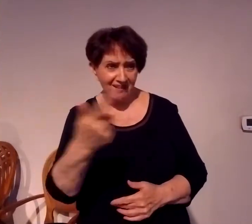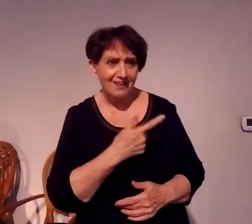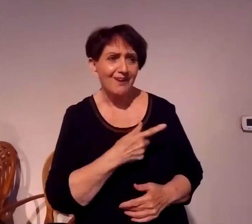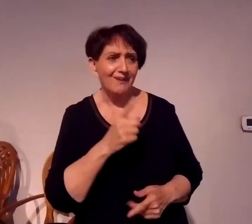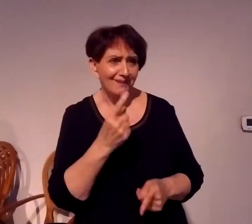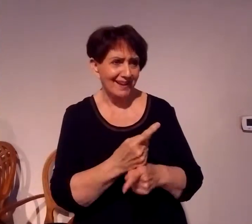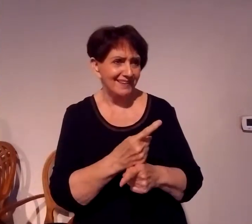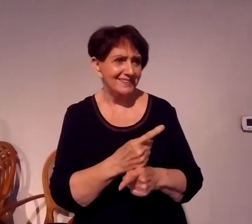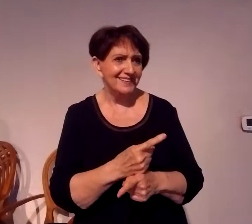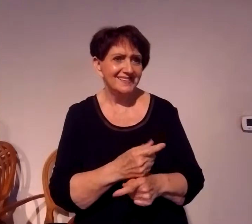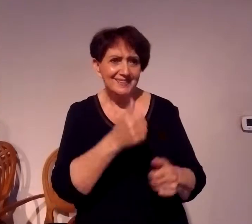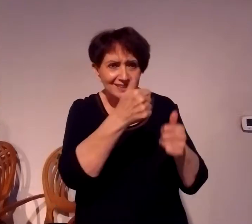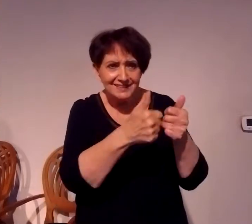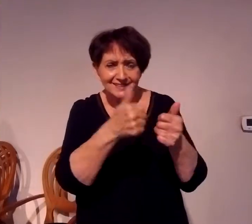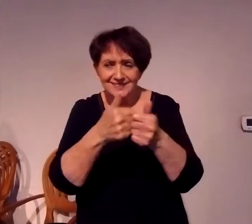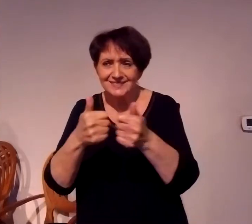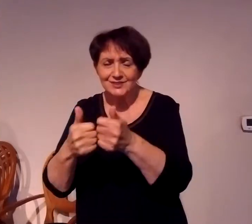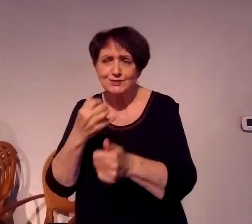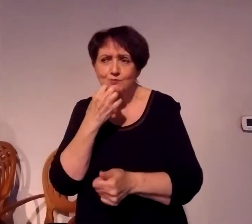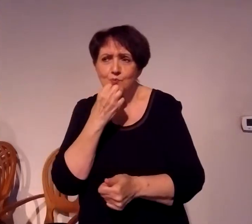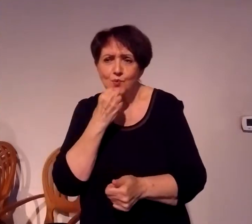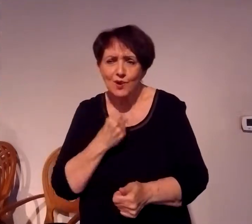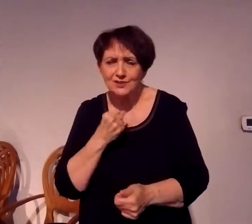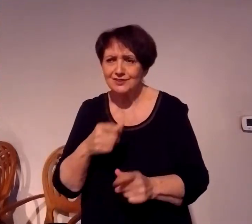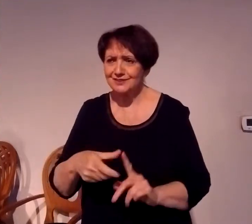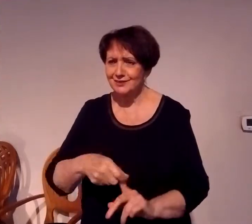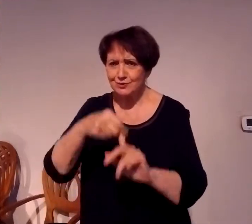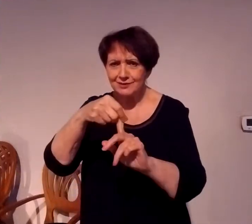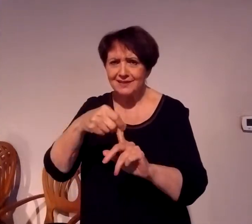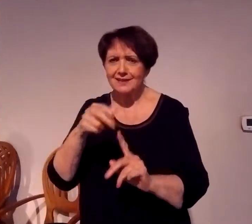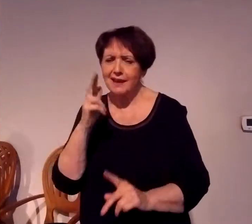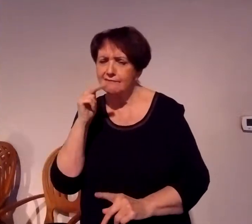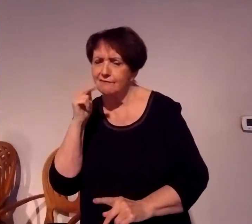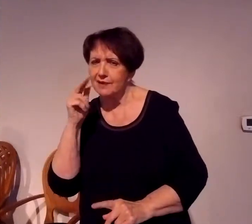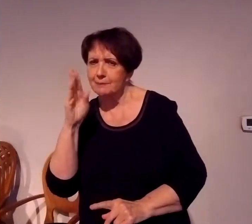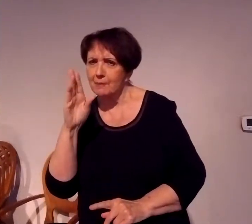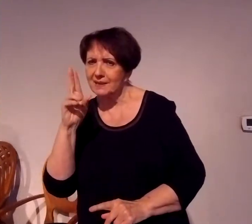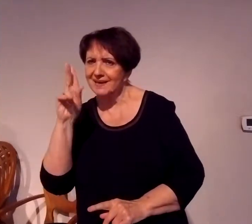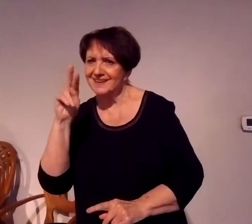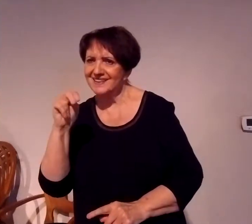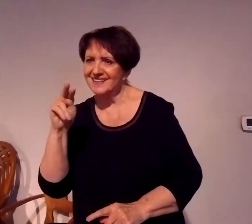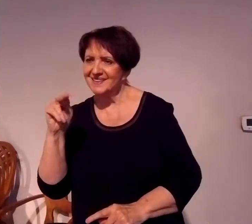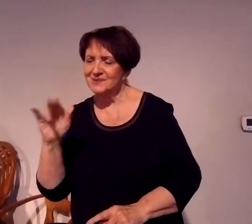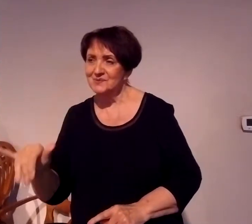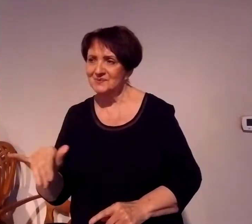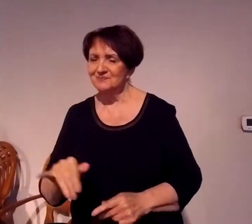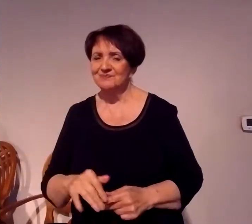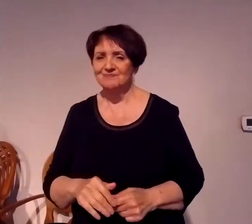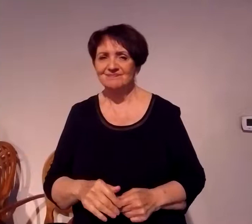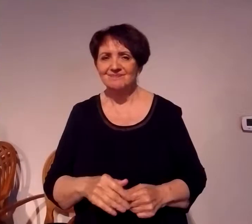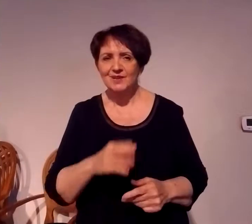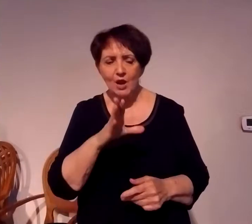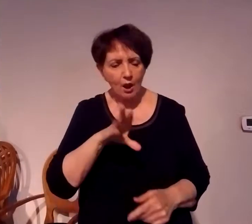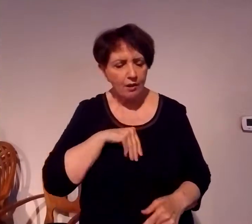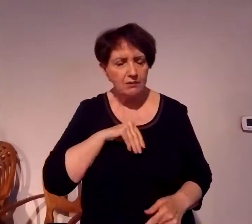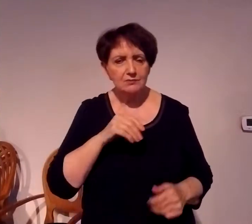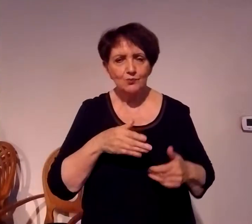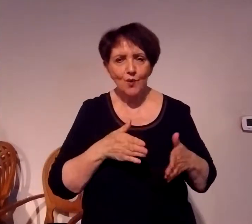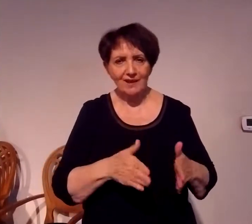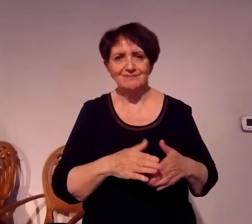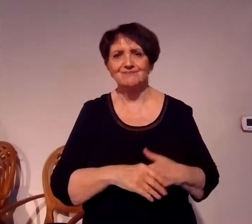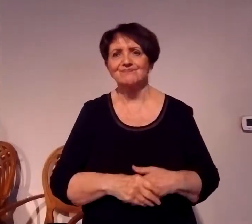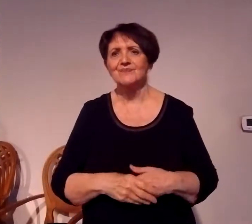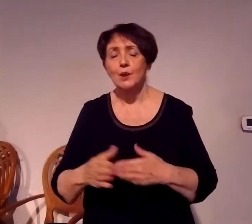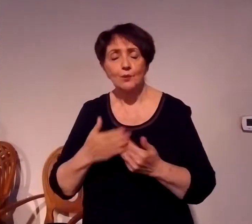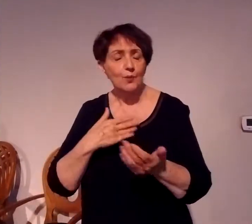Each one of us precious and unique and funny bunny in our own way. With whatever